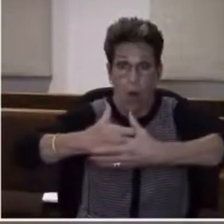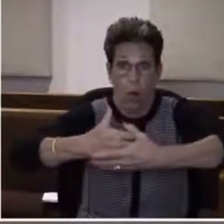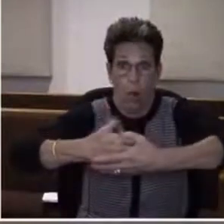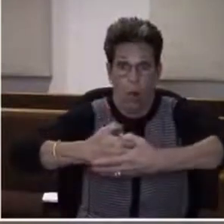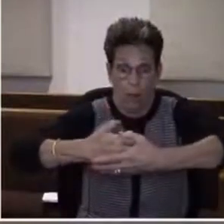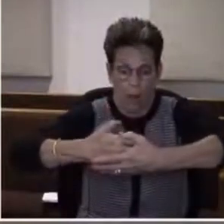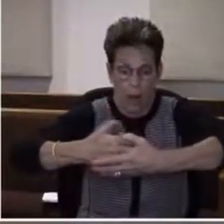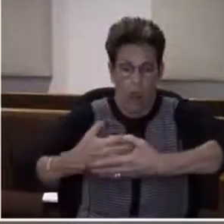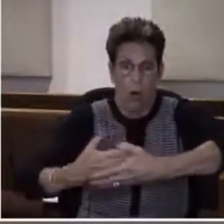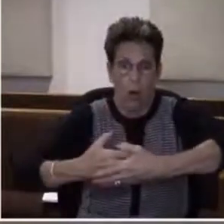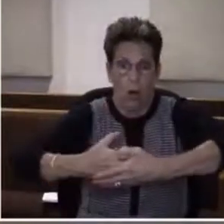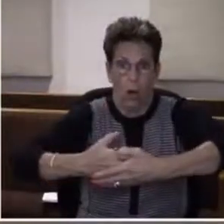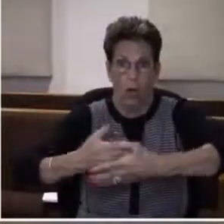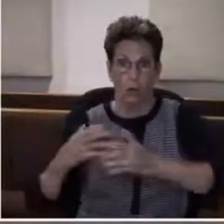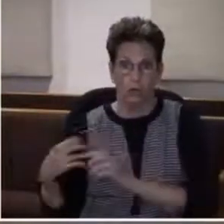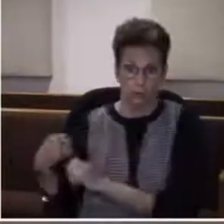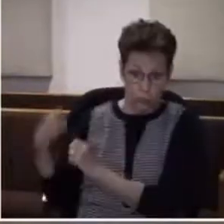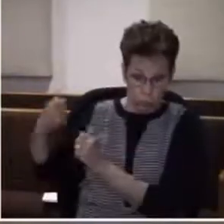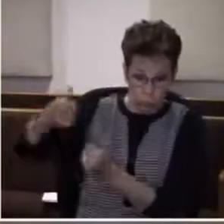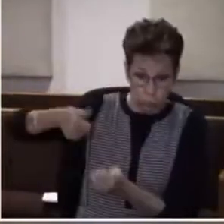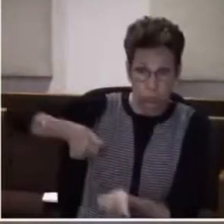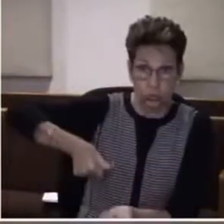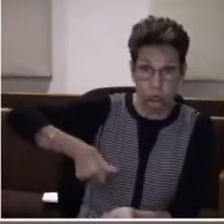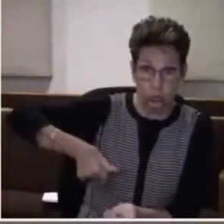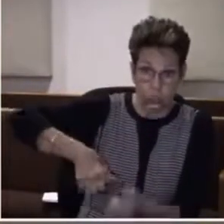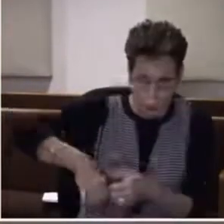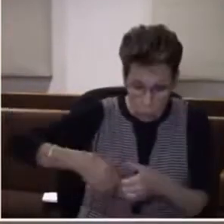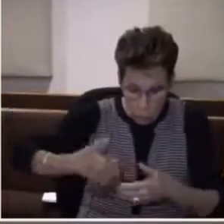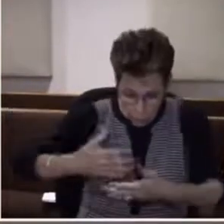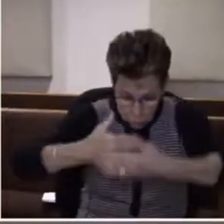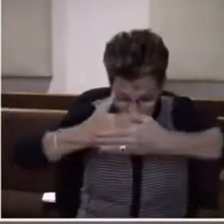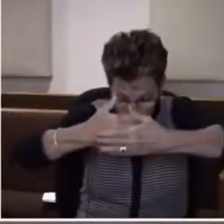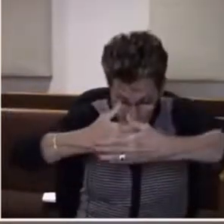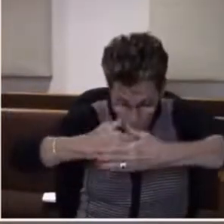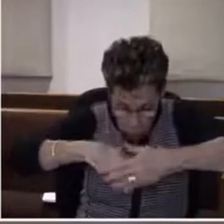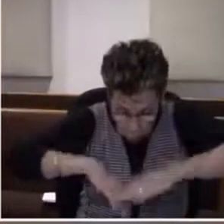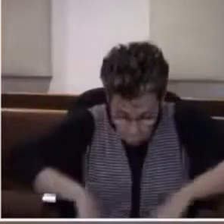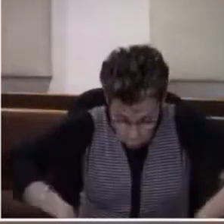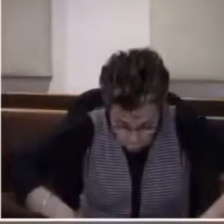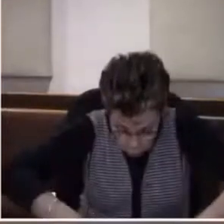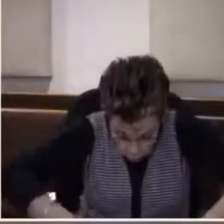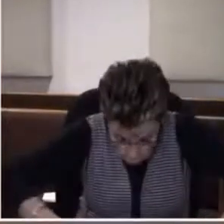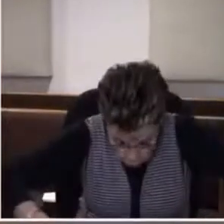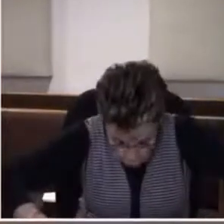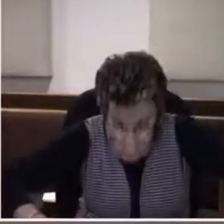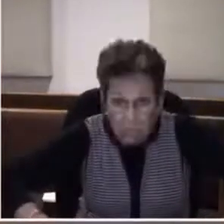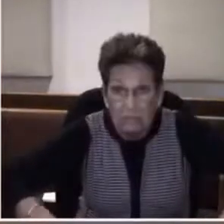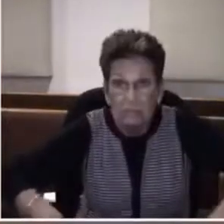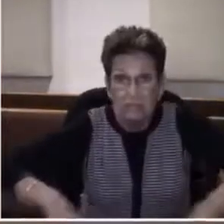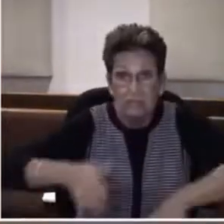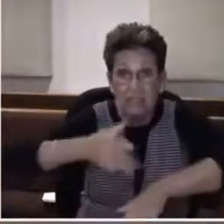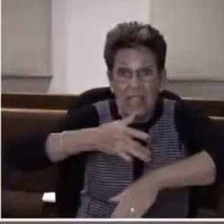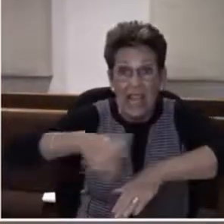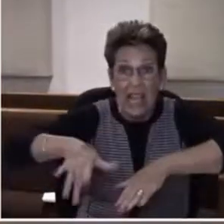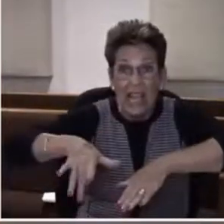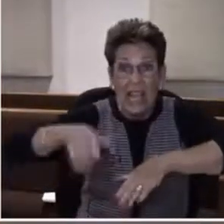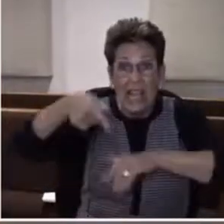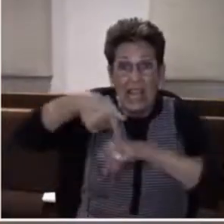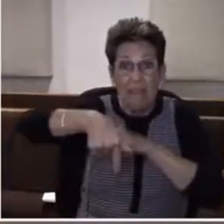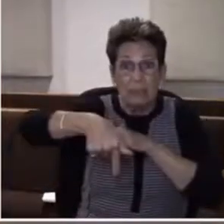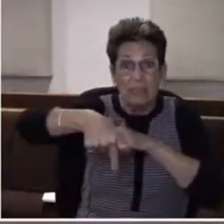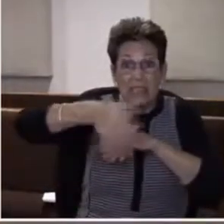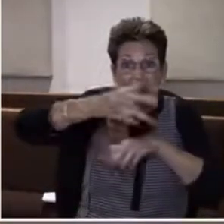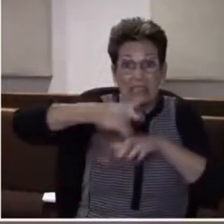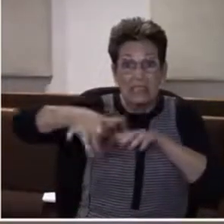together. She wasn't as bad off as she addressed herself to be. Not only that, God